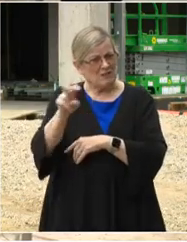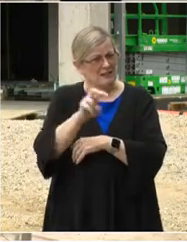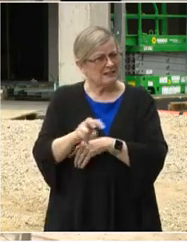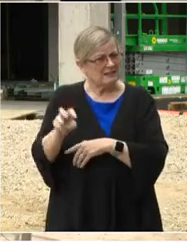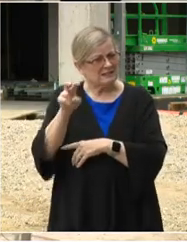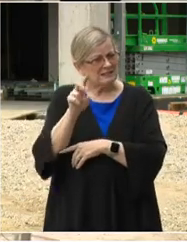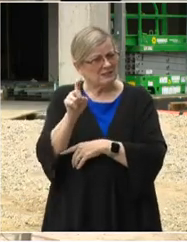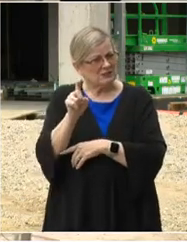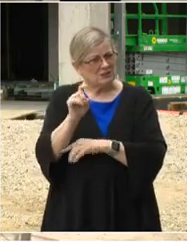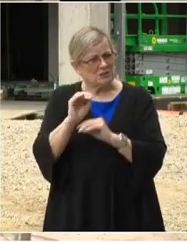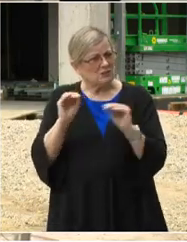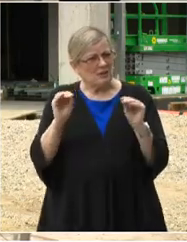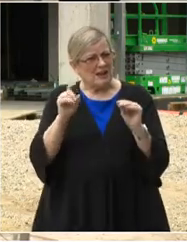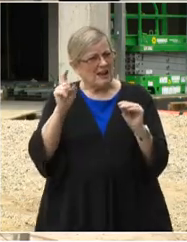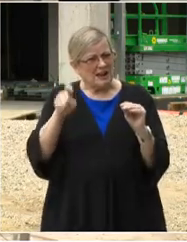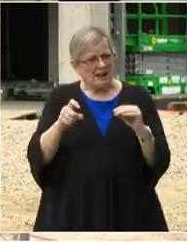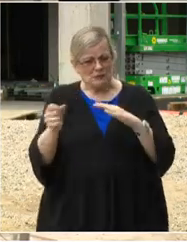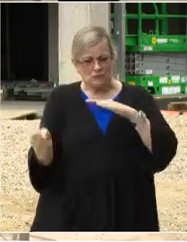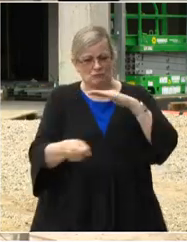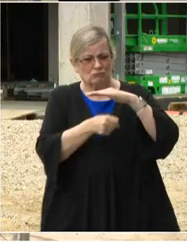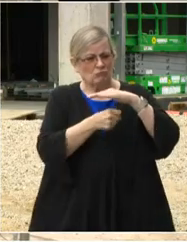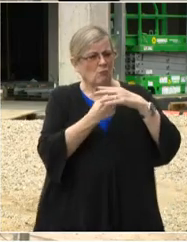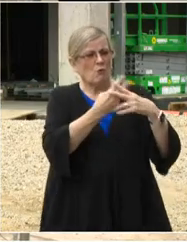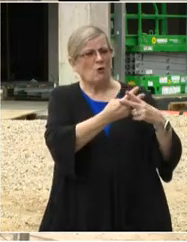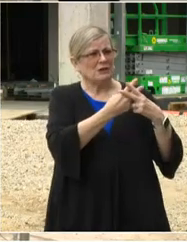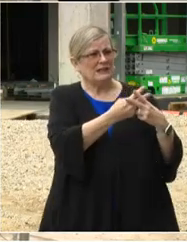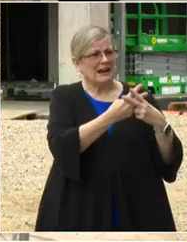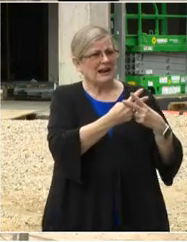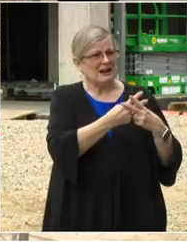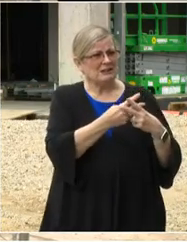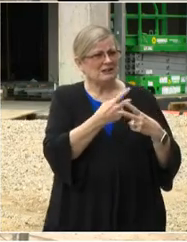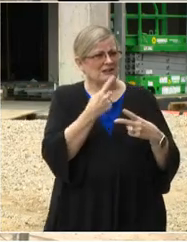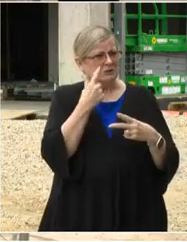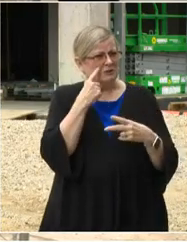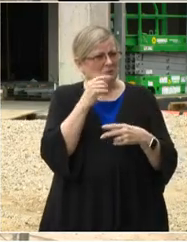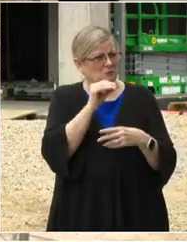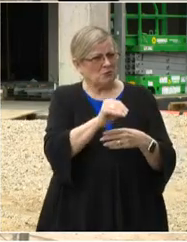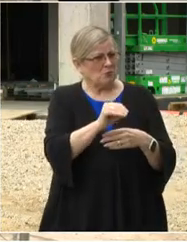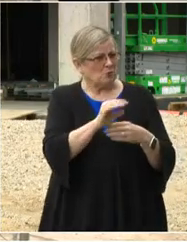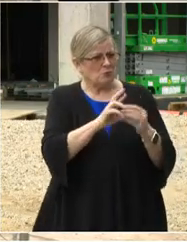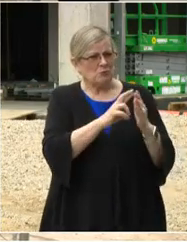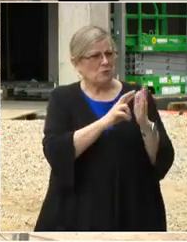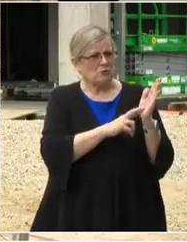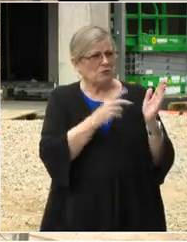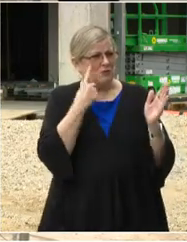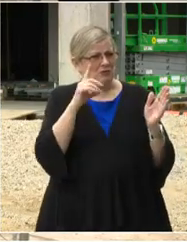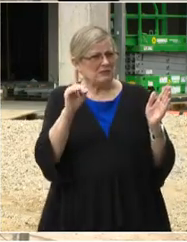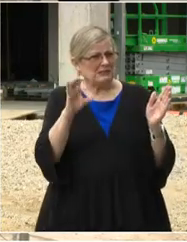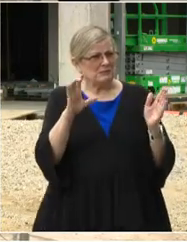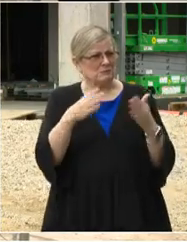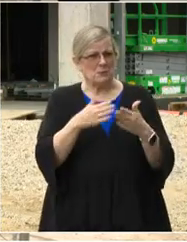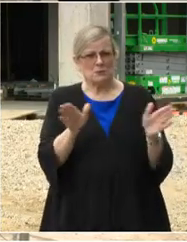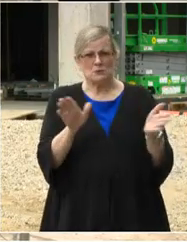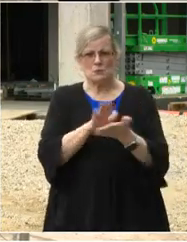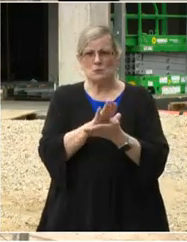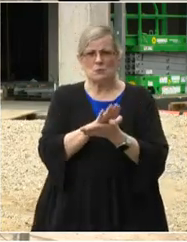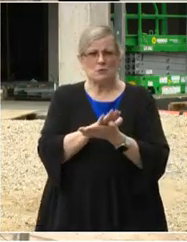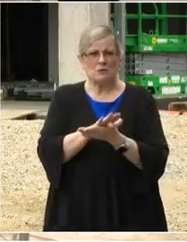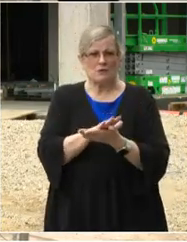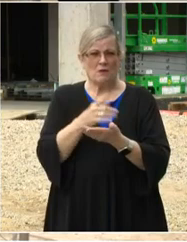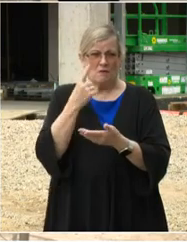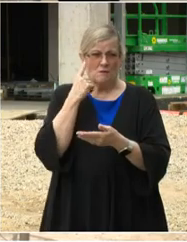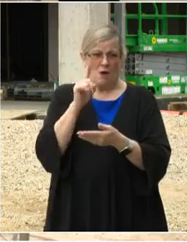quarantining, coming back. So why is that restriction in place simply for D.C. public schools? For unvaccinated